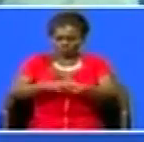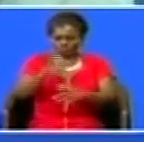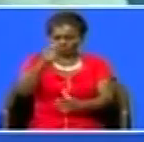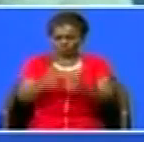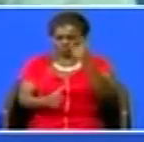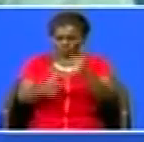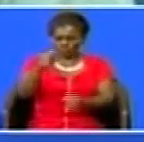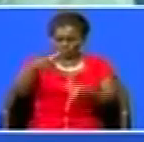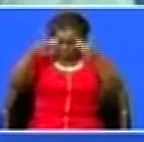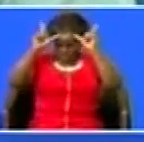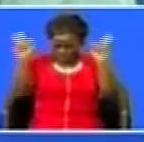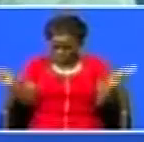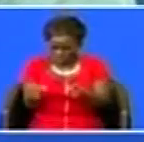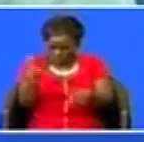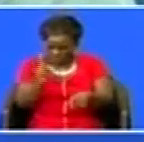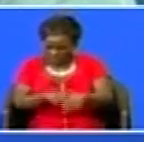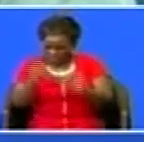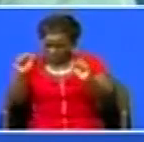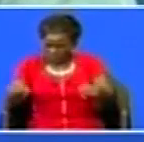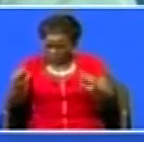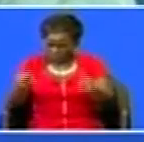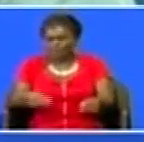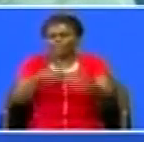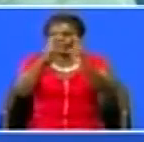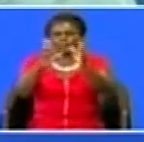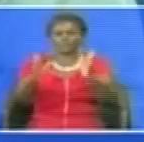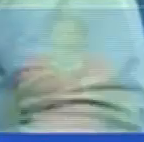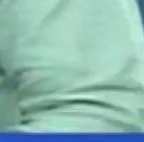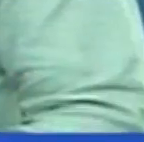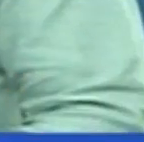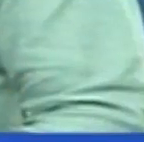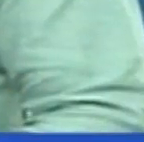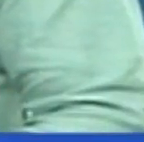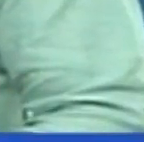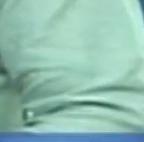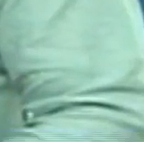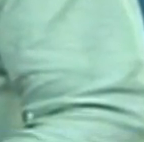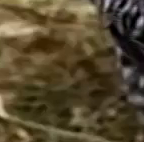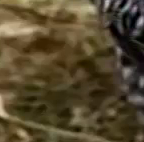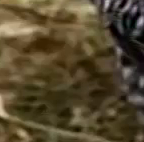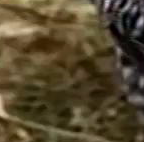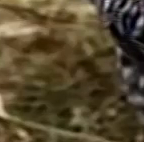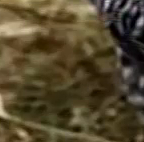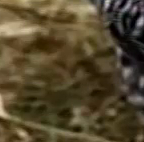cows in the shortest time possible. Philip Keitany for The Next Frontier.